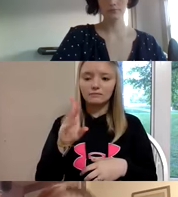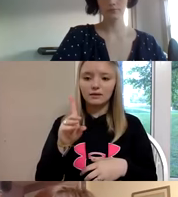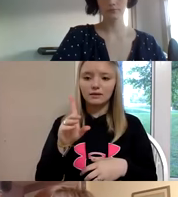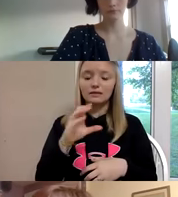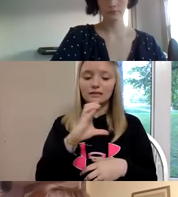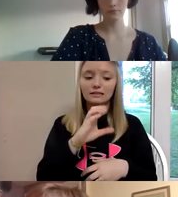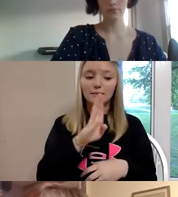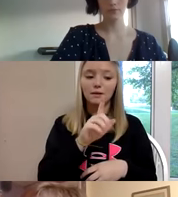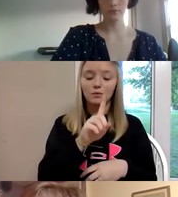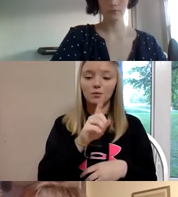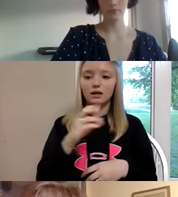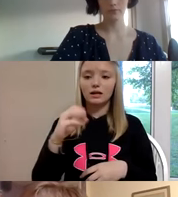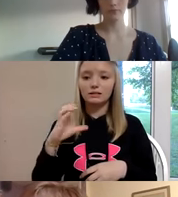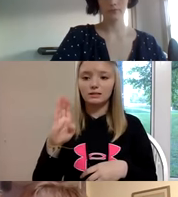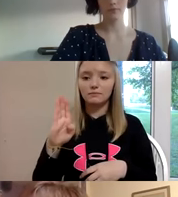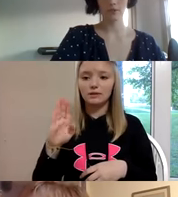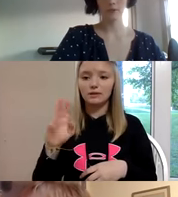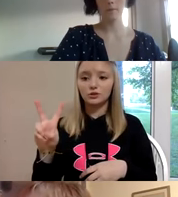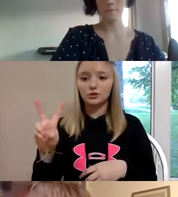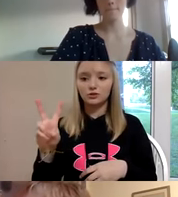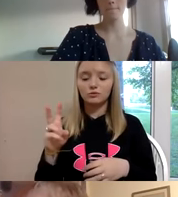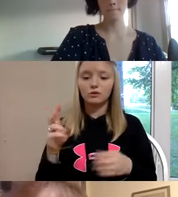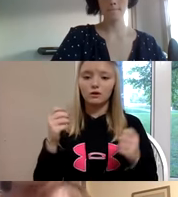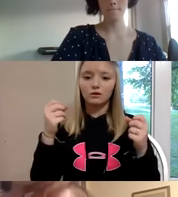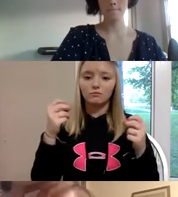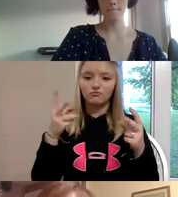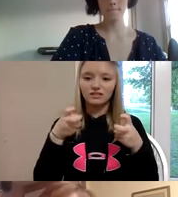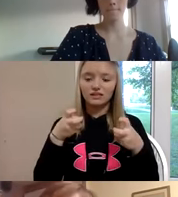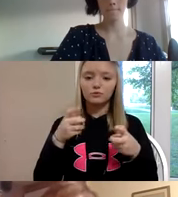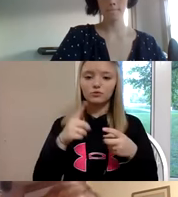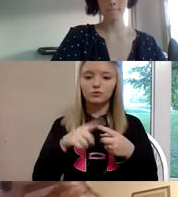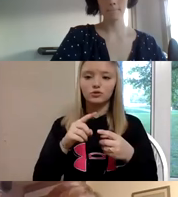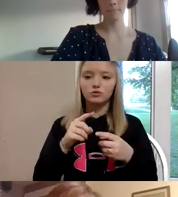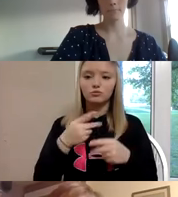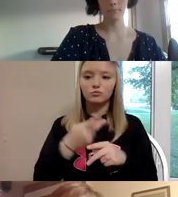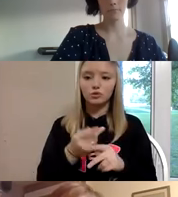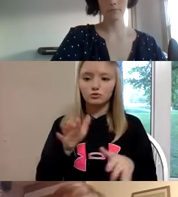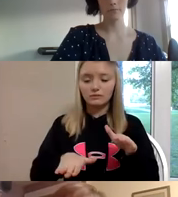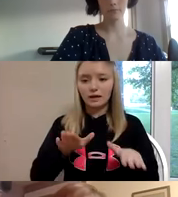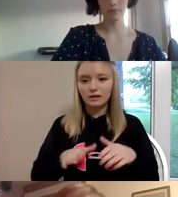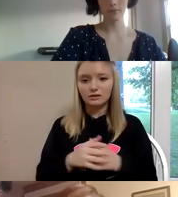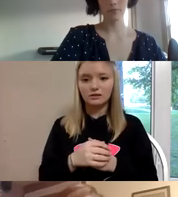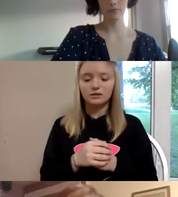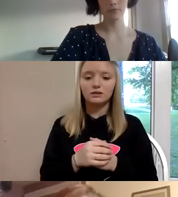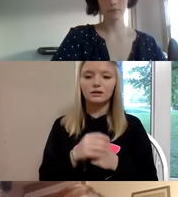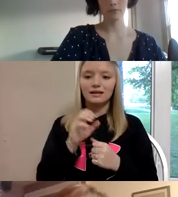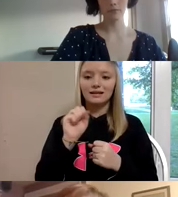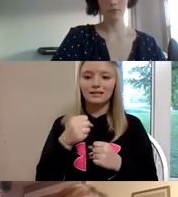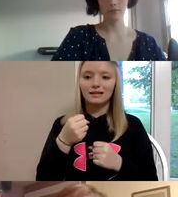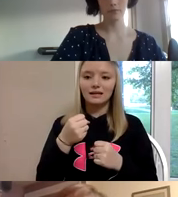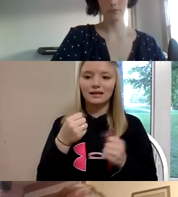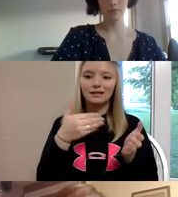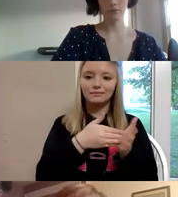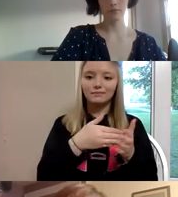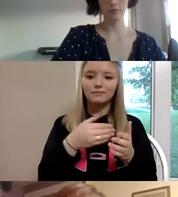create balance, which that homeostasis, because it can counterbalance the negatives